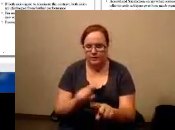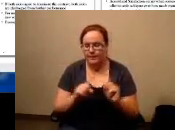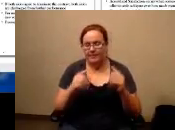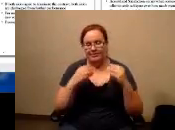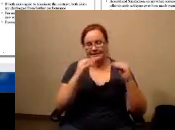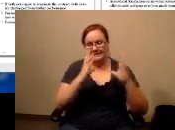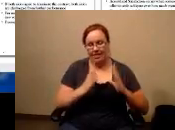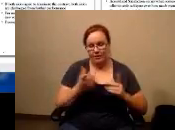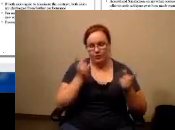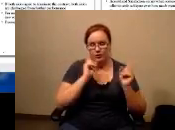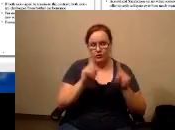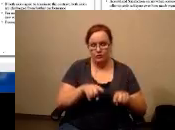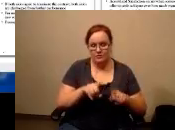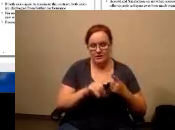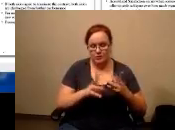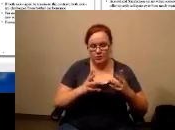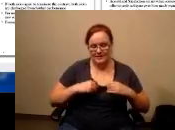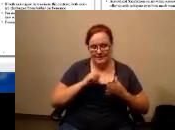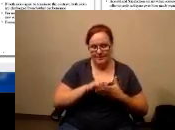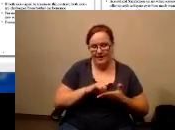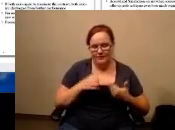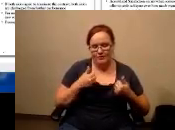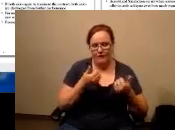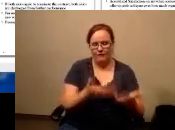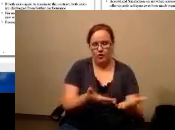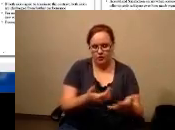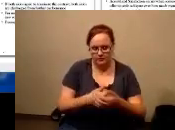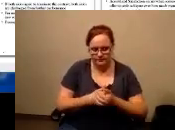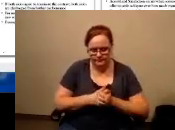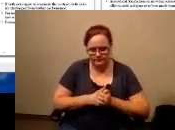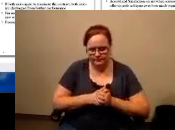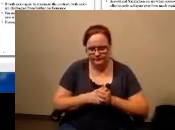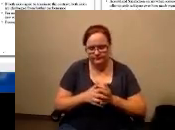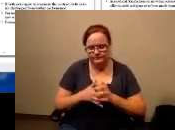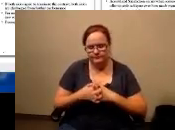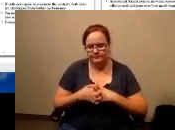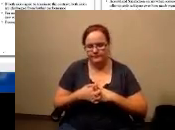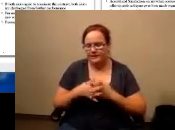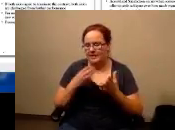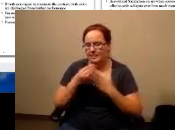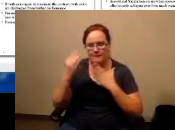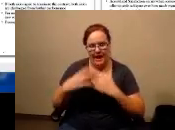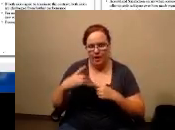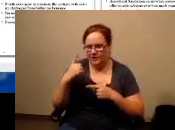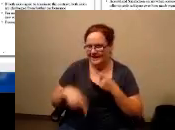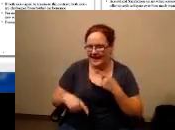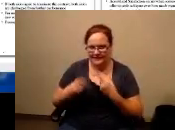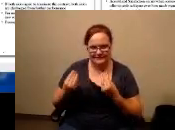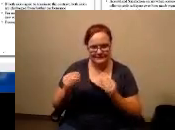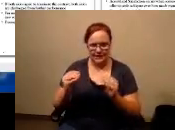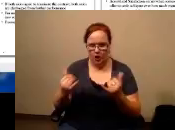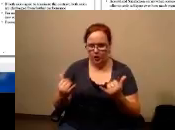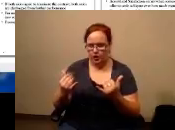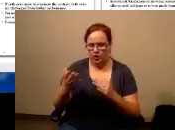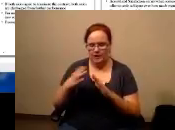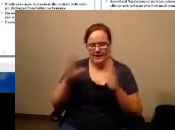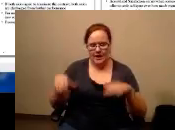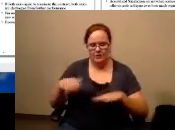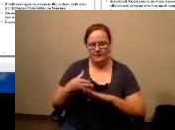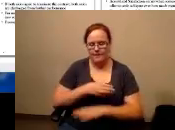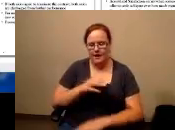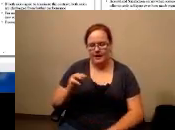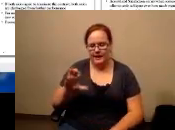seller agrees to accept that offer and the buyer cannot sell their current house by March 15th